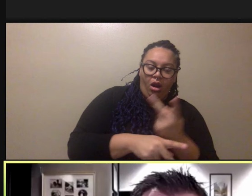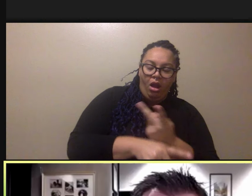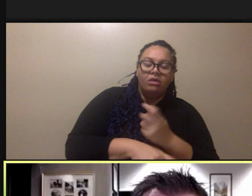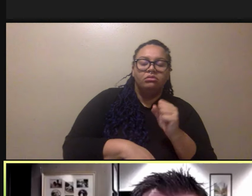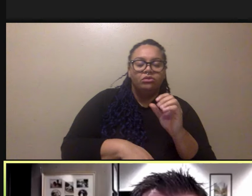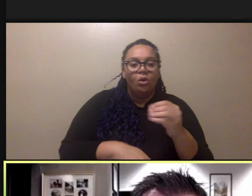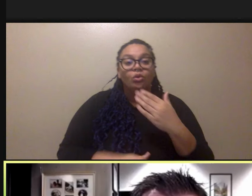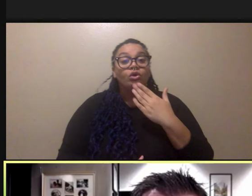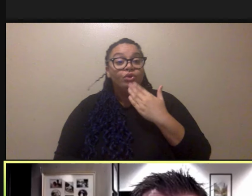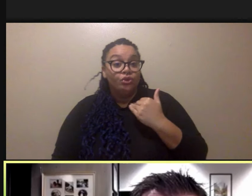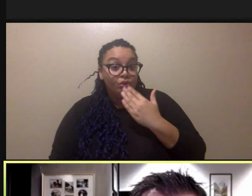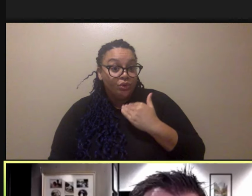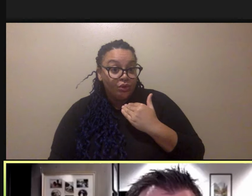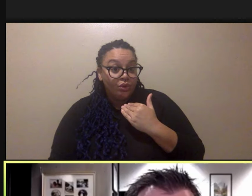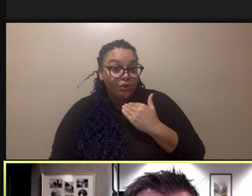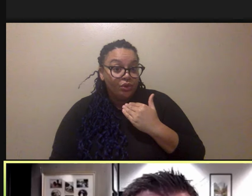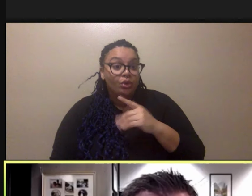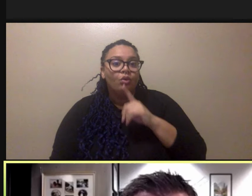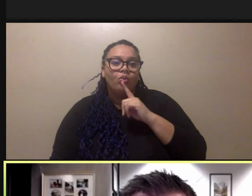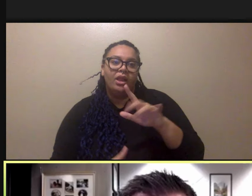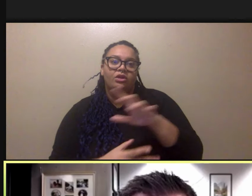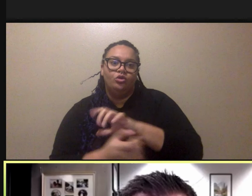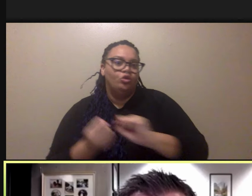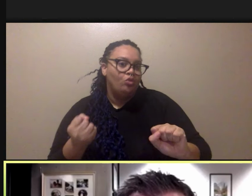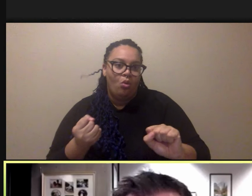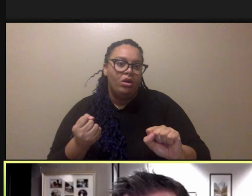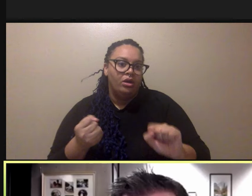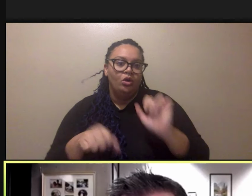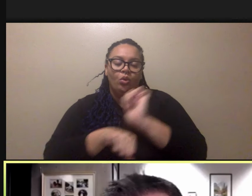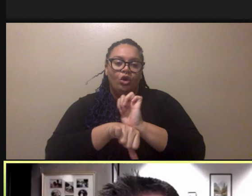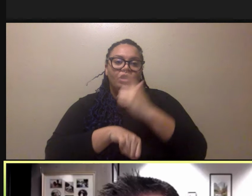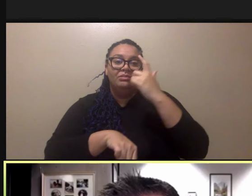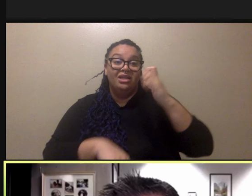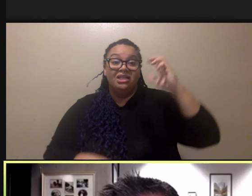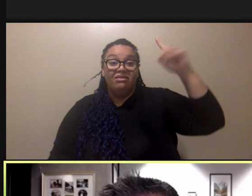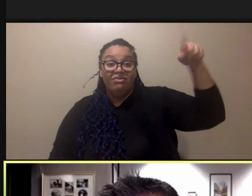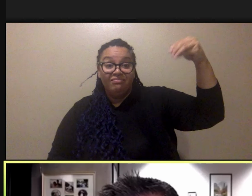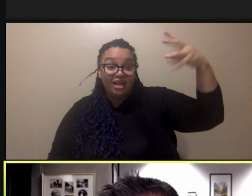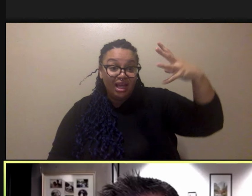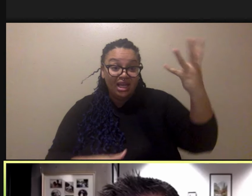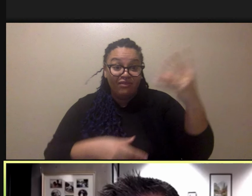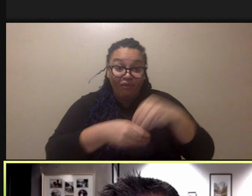sugar destroyed workers because of the heat involved.